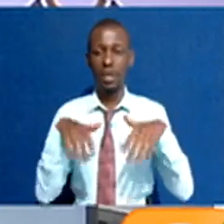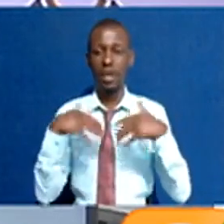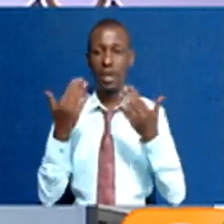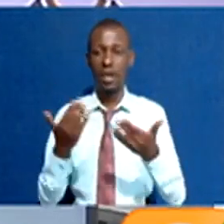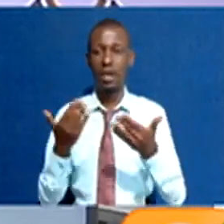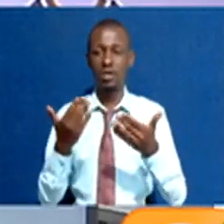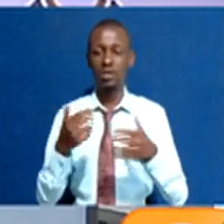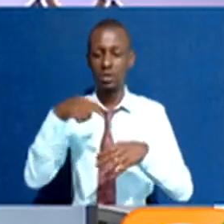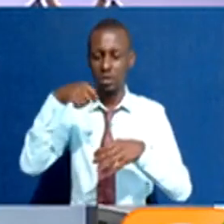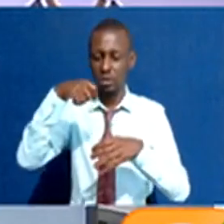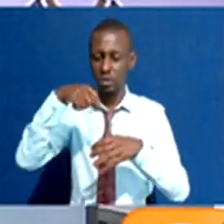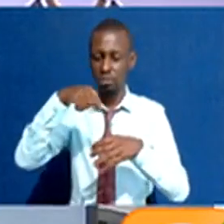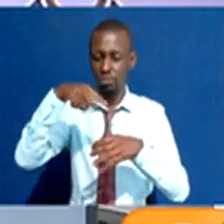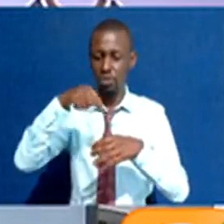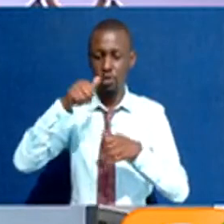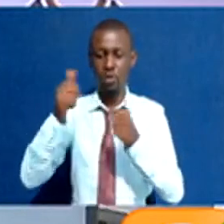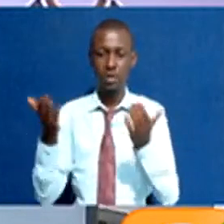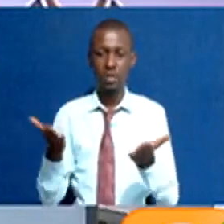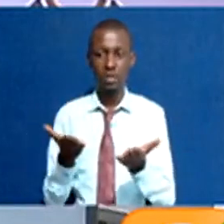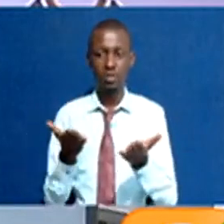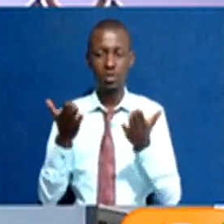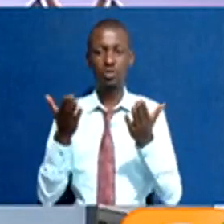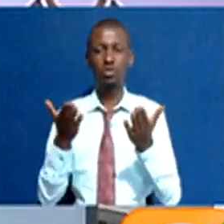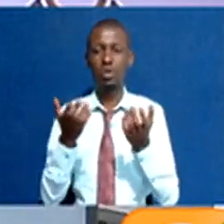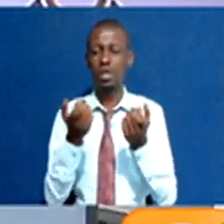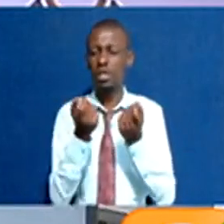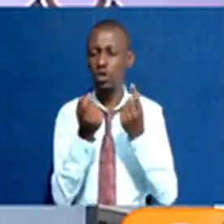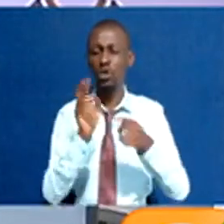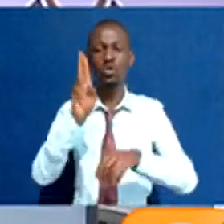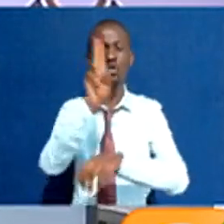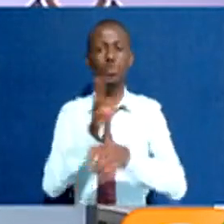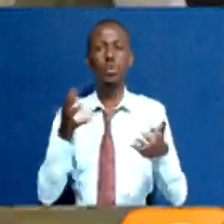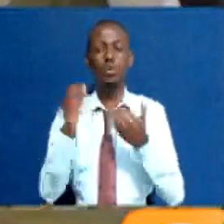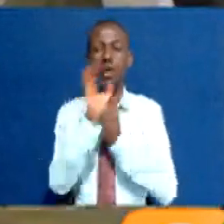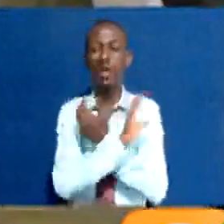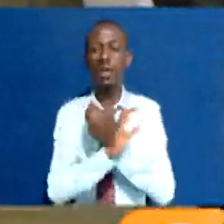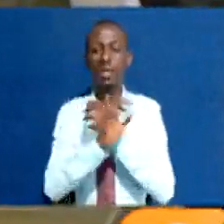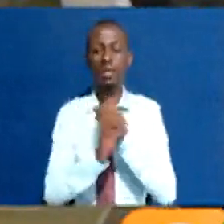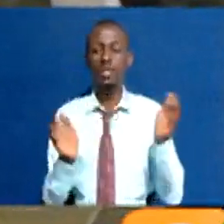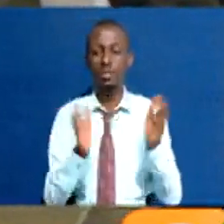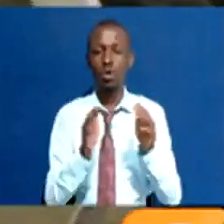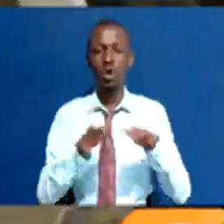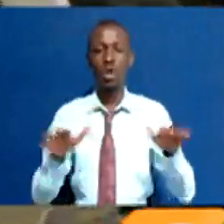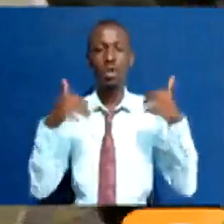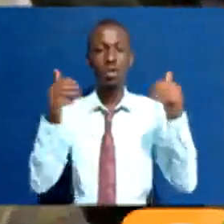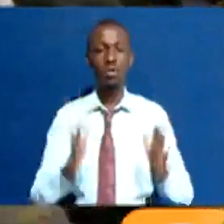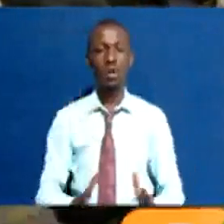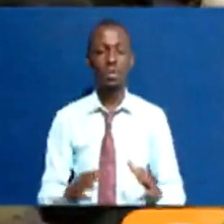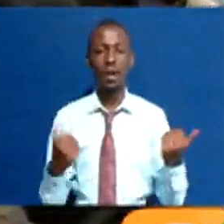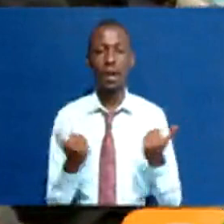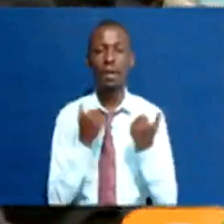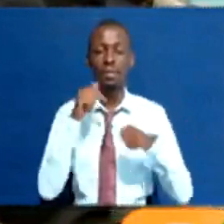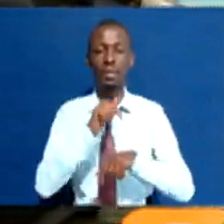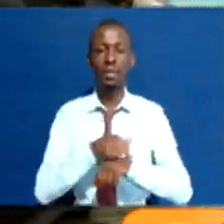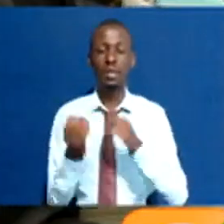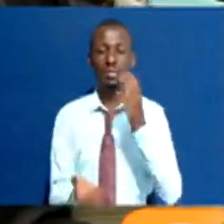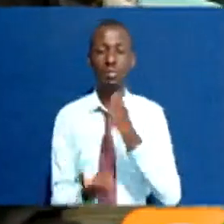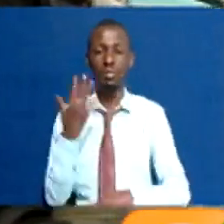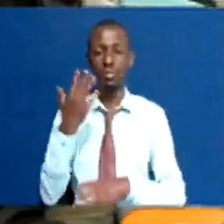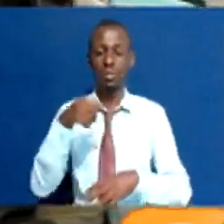improved seeds among smallholder farmers in the country. This was one of the key issues that emerged during the opening of the Seed